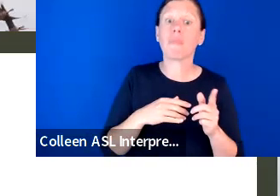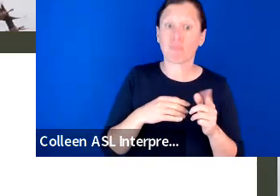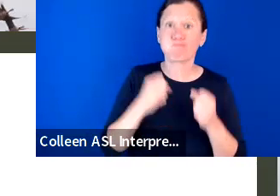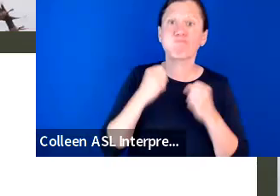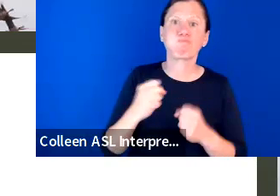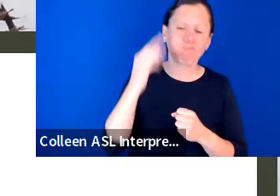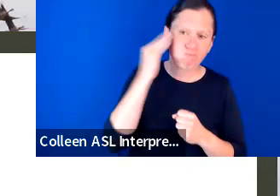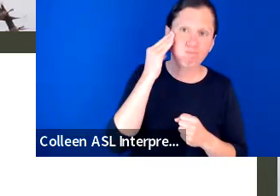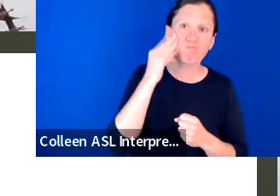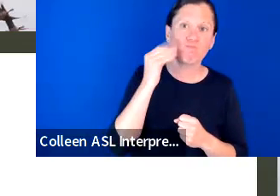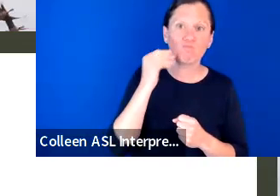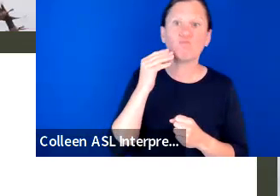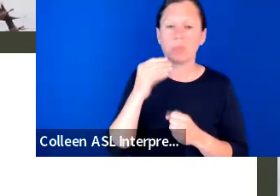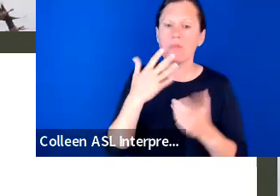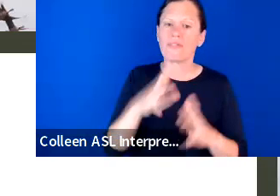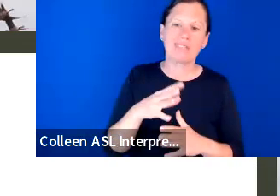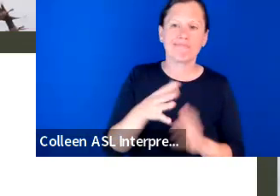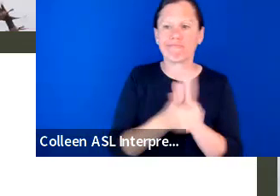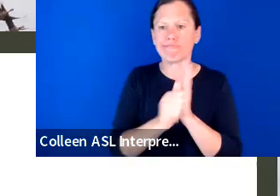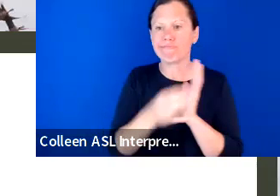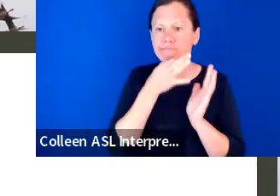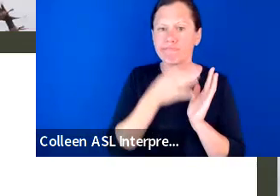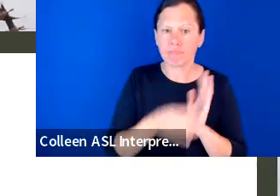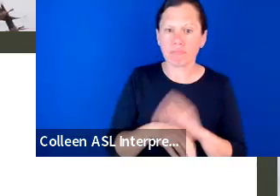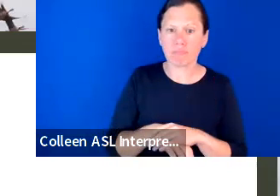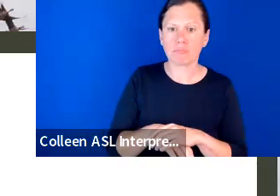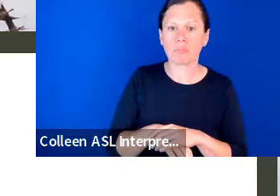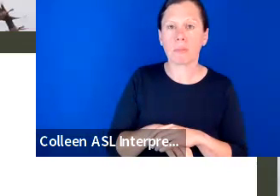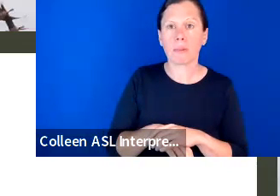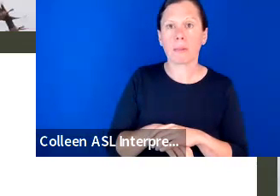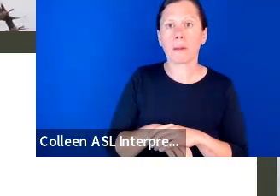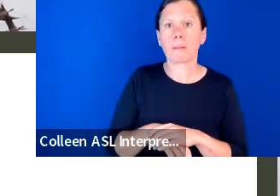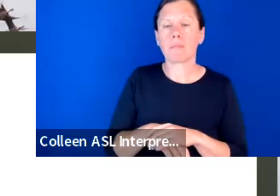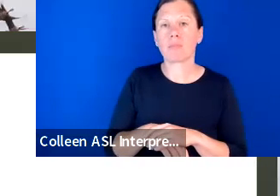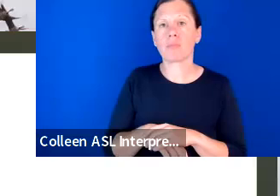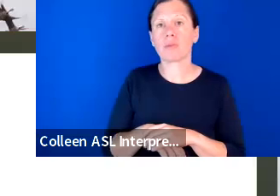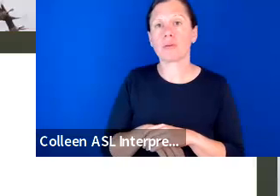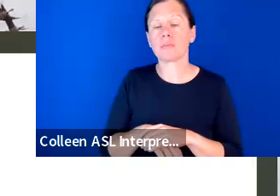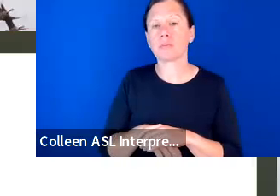So thank you for taking our poll and sharing that information with us.